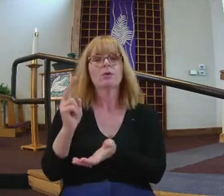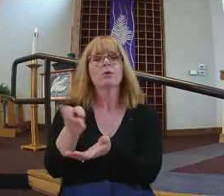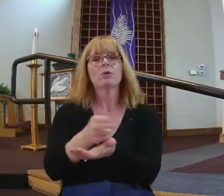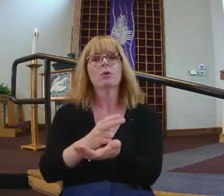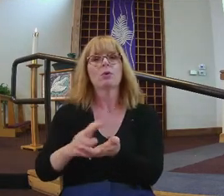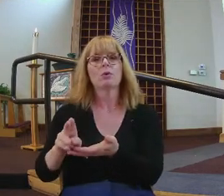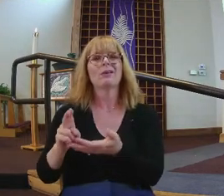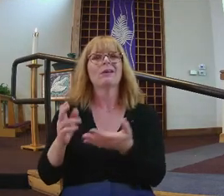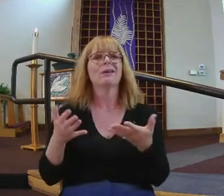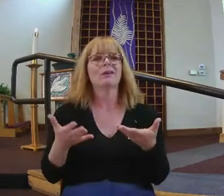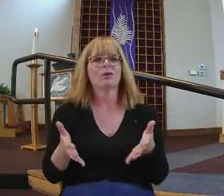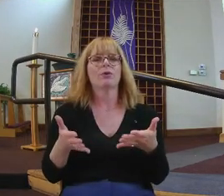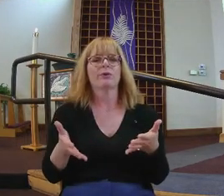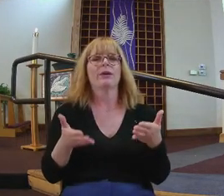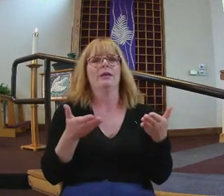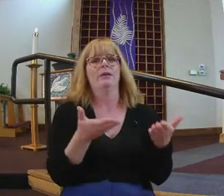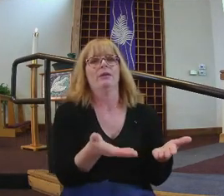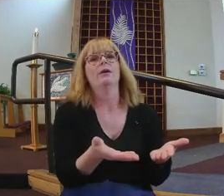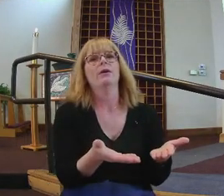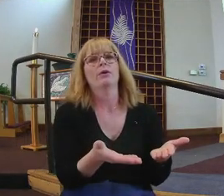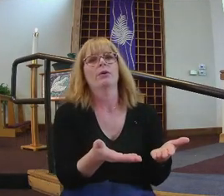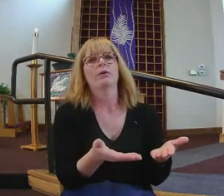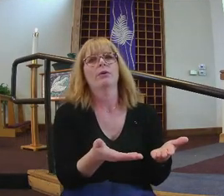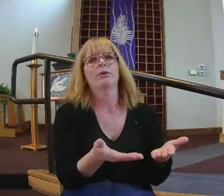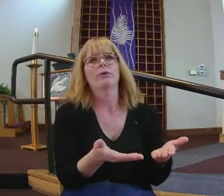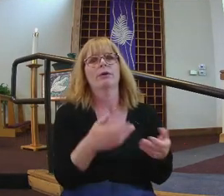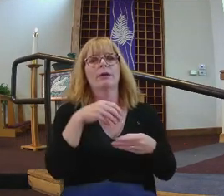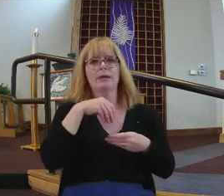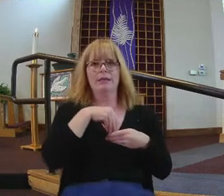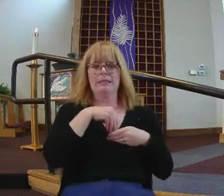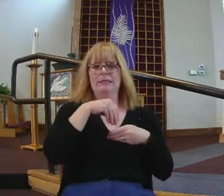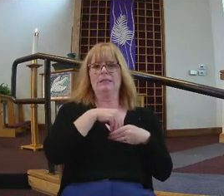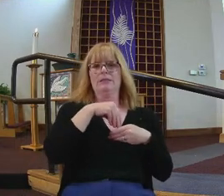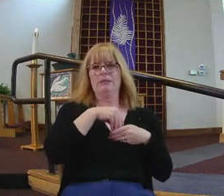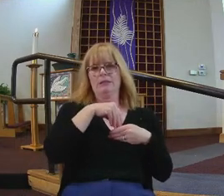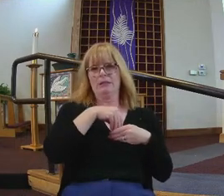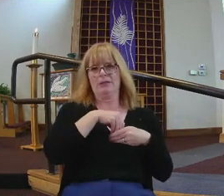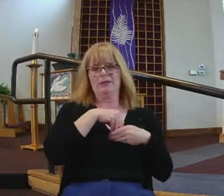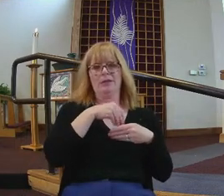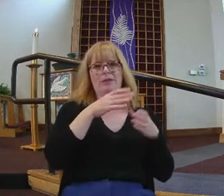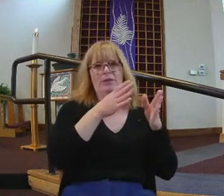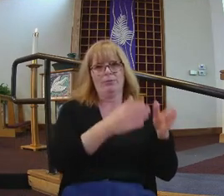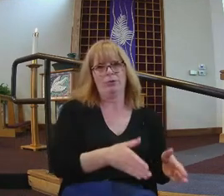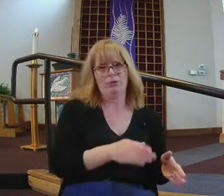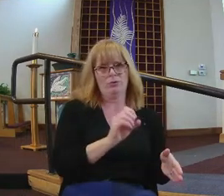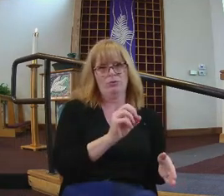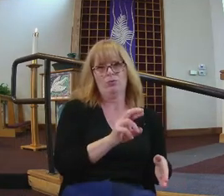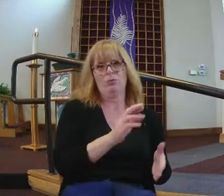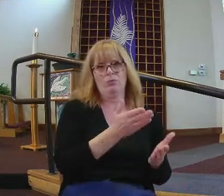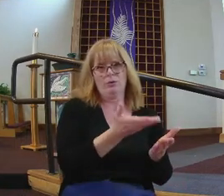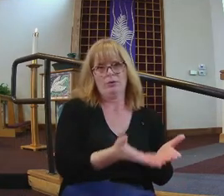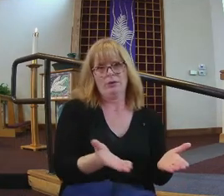is already there, embedded in the givenness of the person or thing.